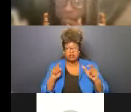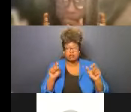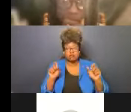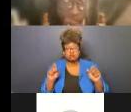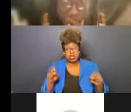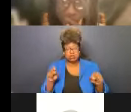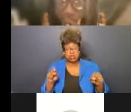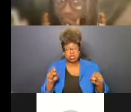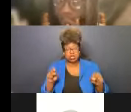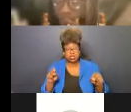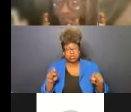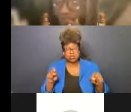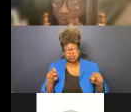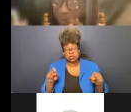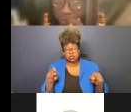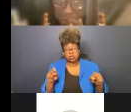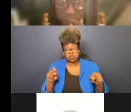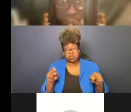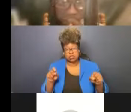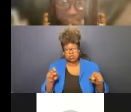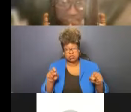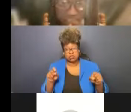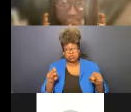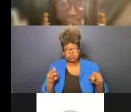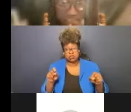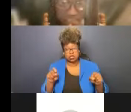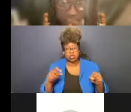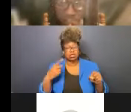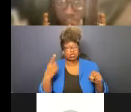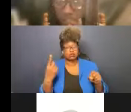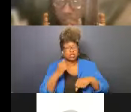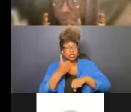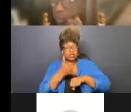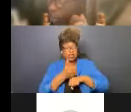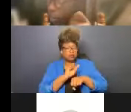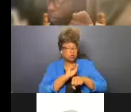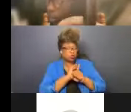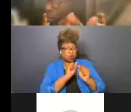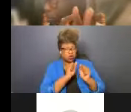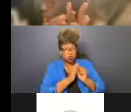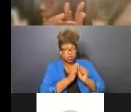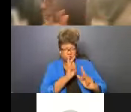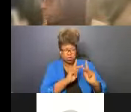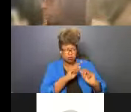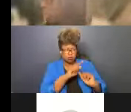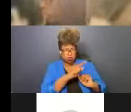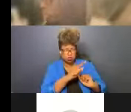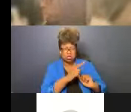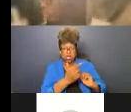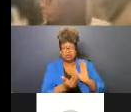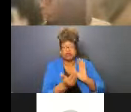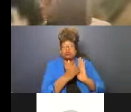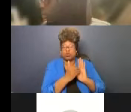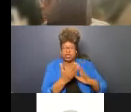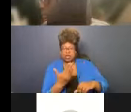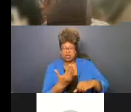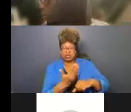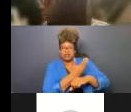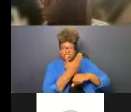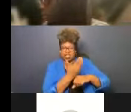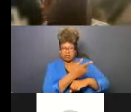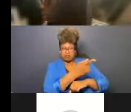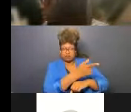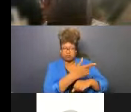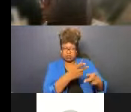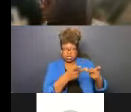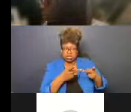mechanism that's tied to working with developers who redevelop these sites to make it more cost